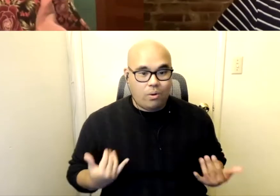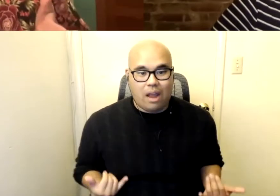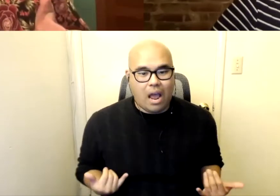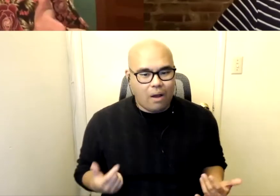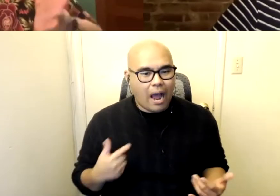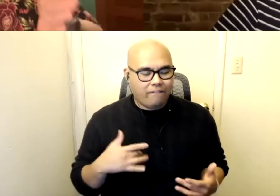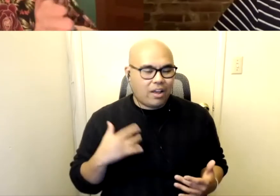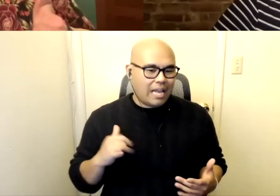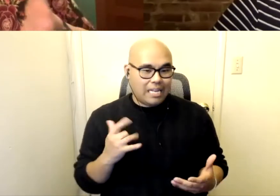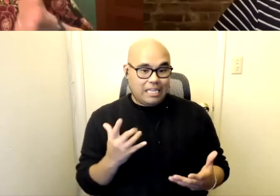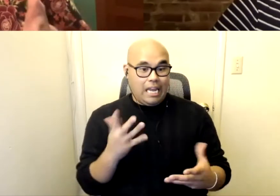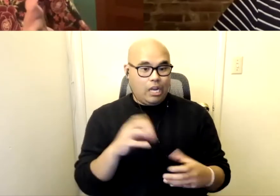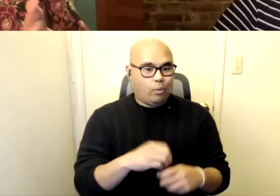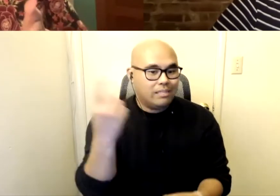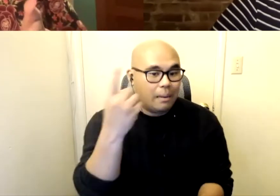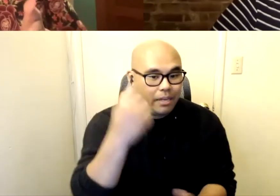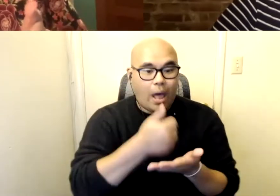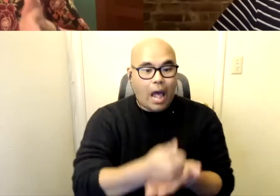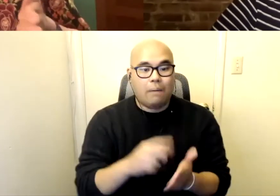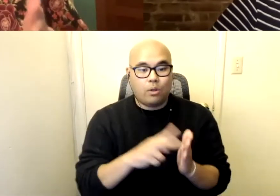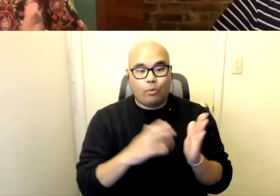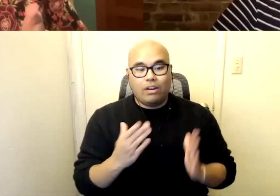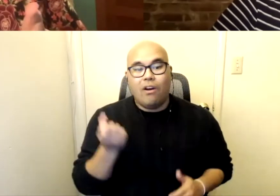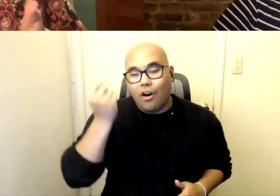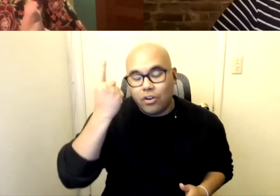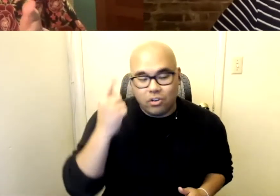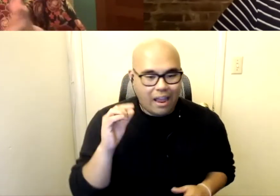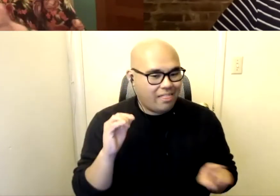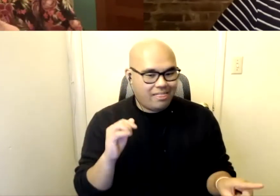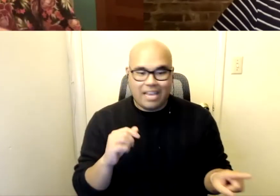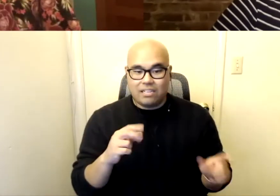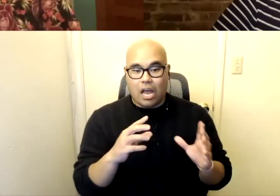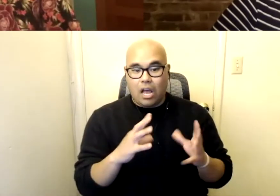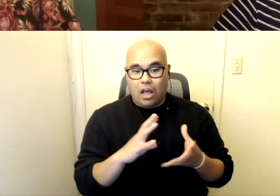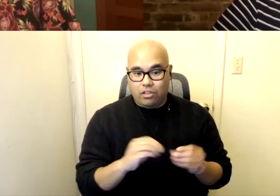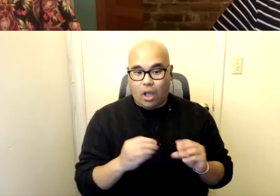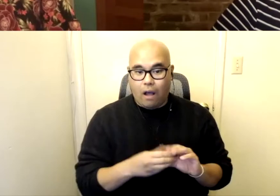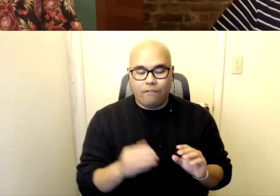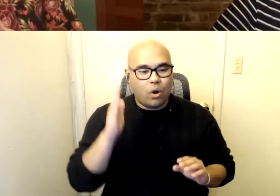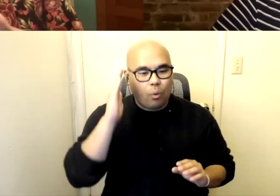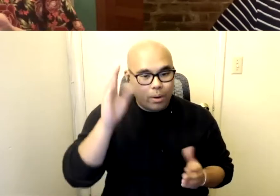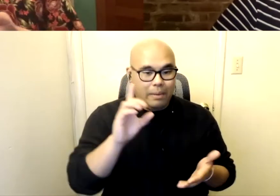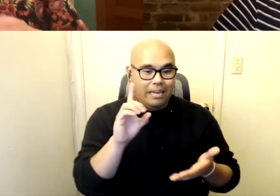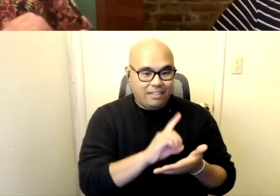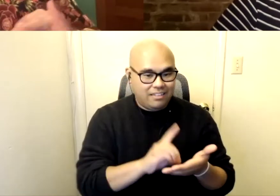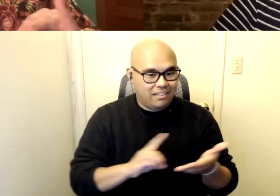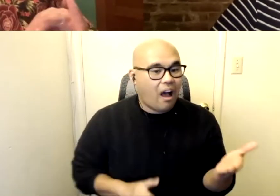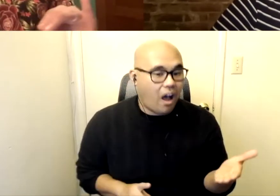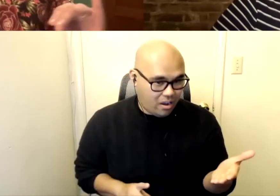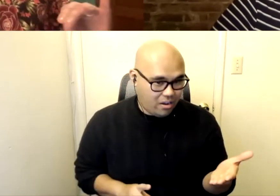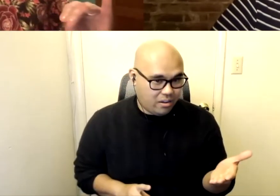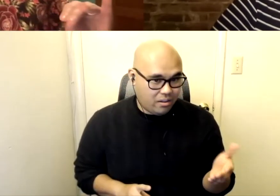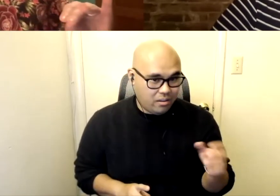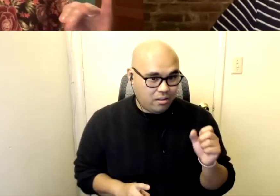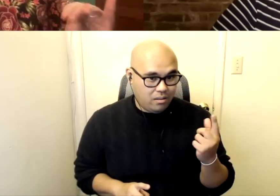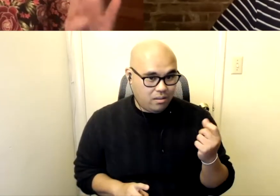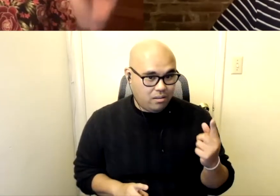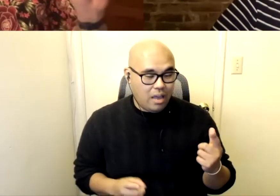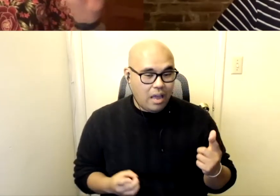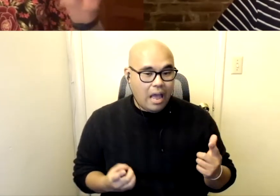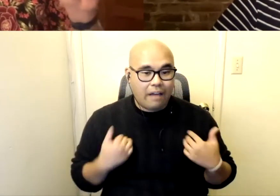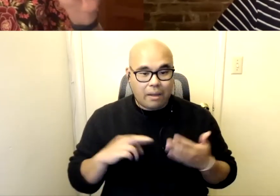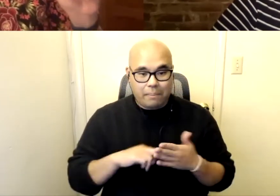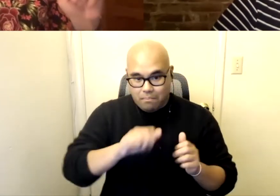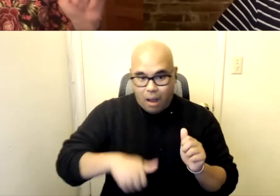include something that would help the reader understand that novel was going to be designed, that it wasn't just going to be like what they